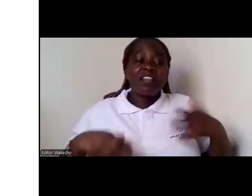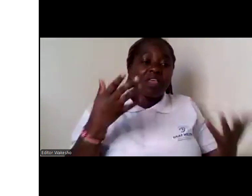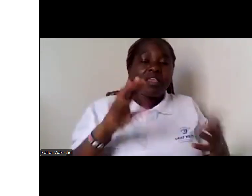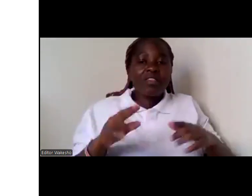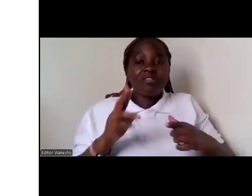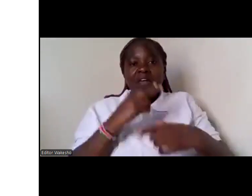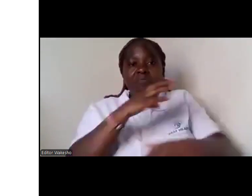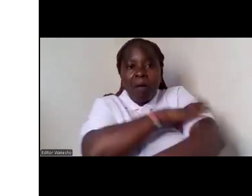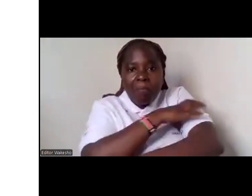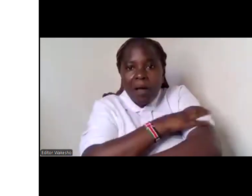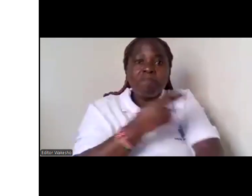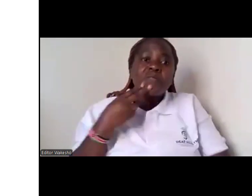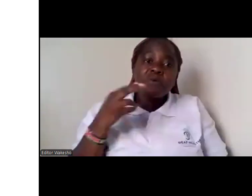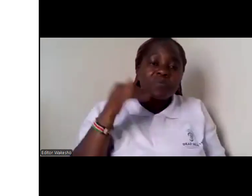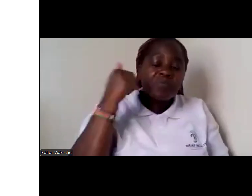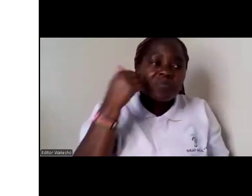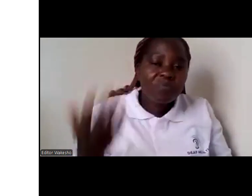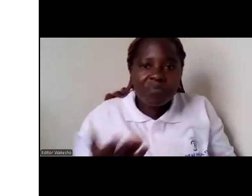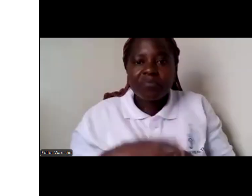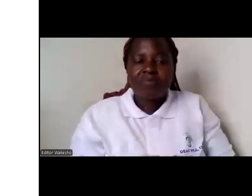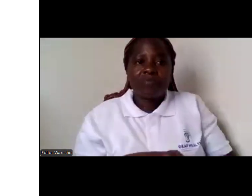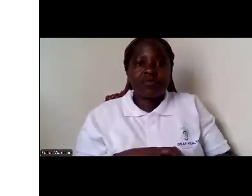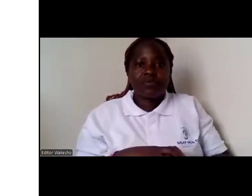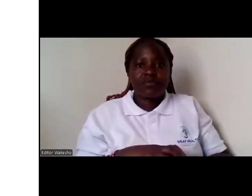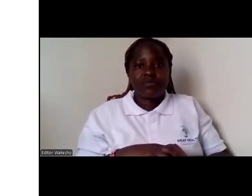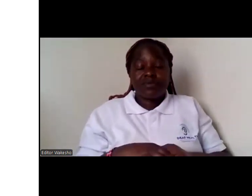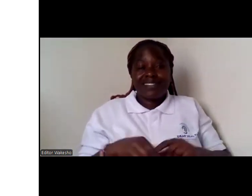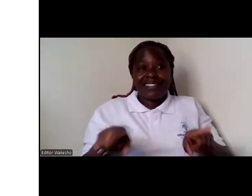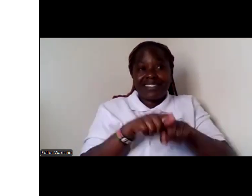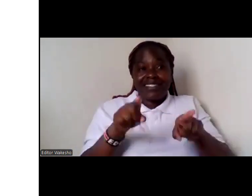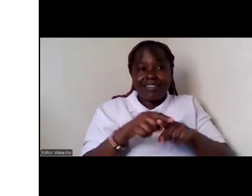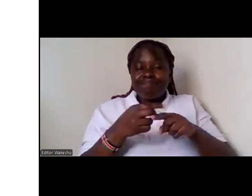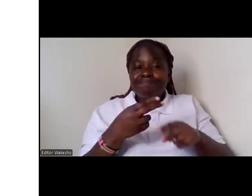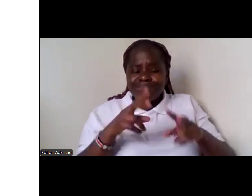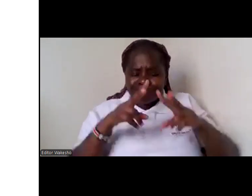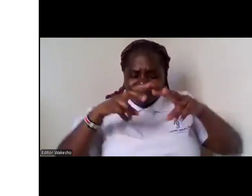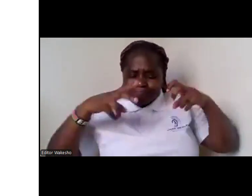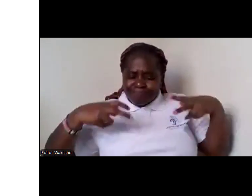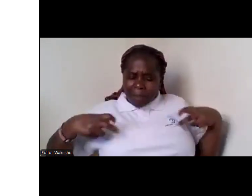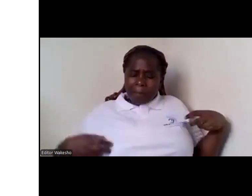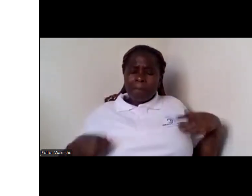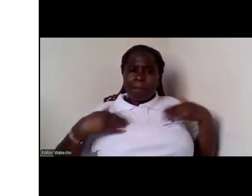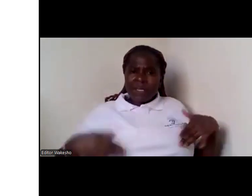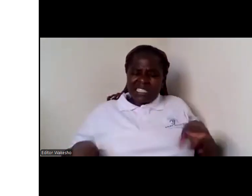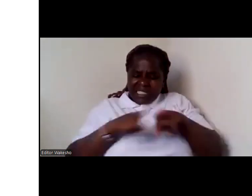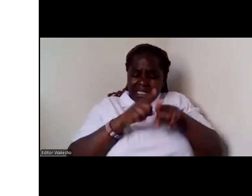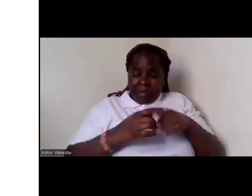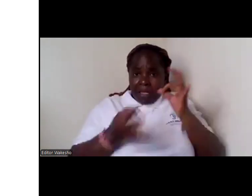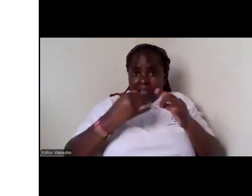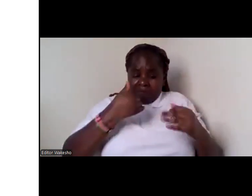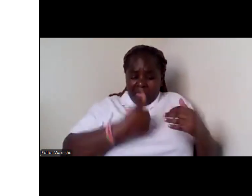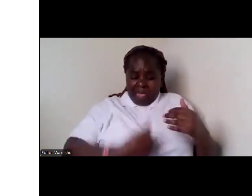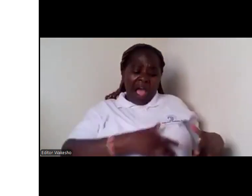pressure. They'll ask you if you have diabetes. They might check your sugar. They'll ask if you ever had a stroke, ever had a heart